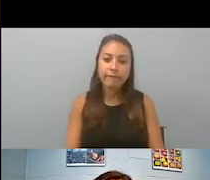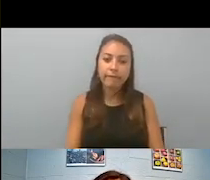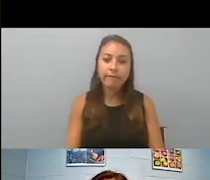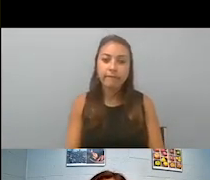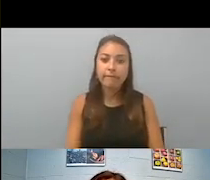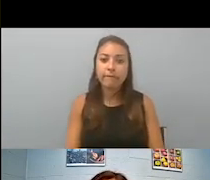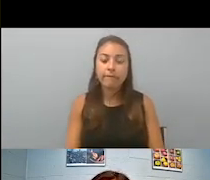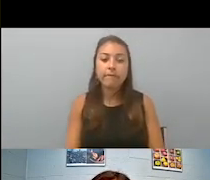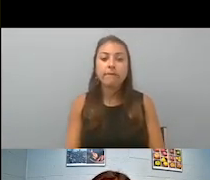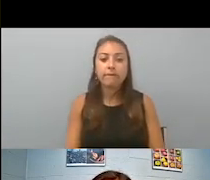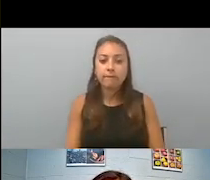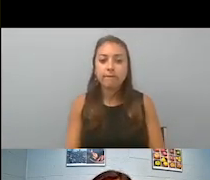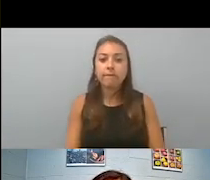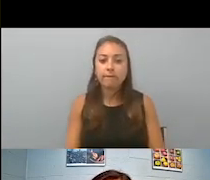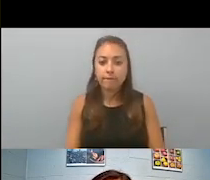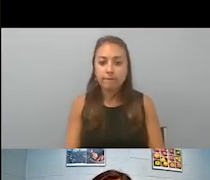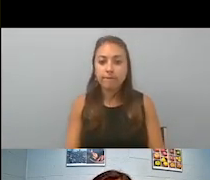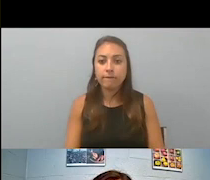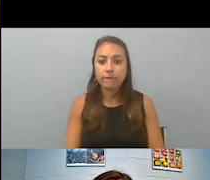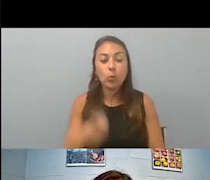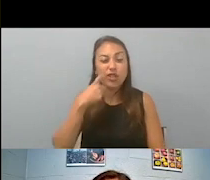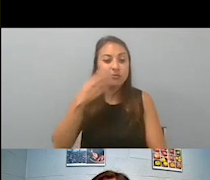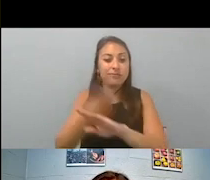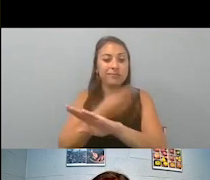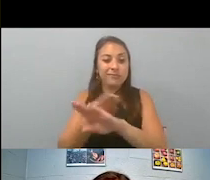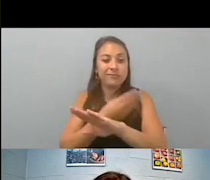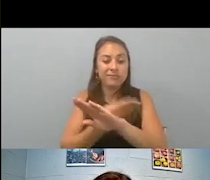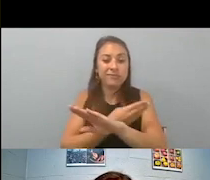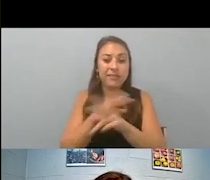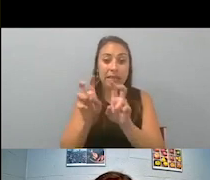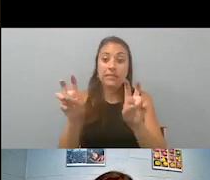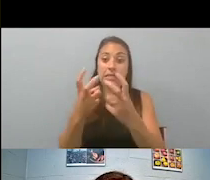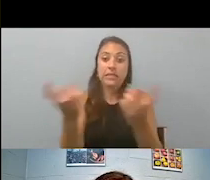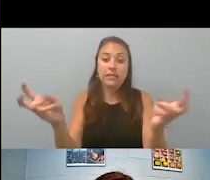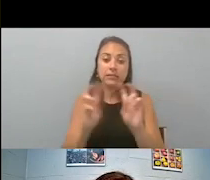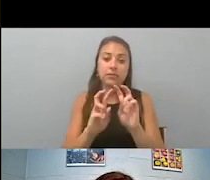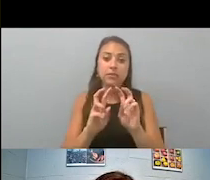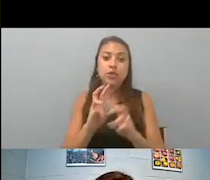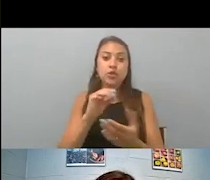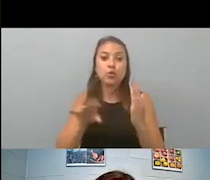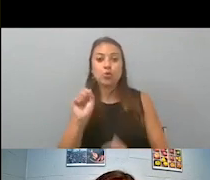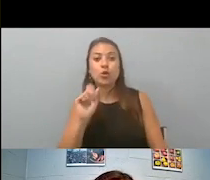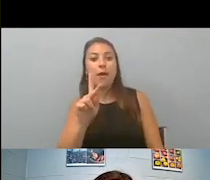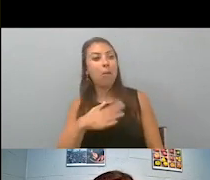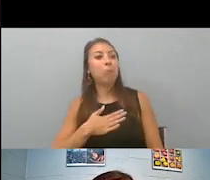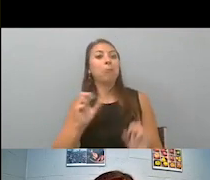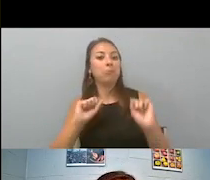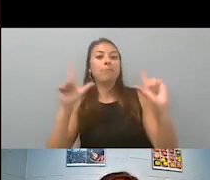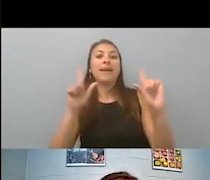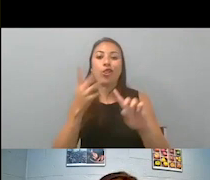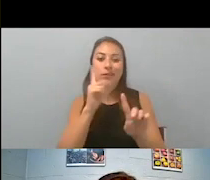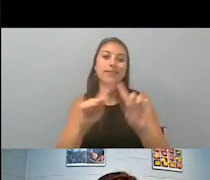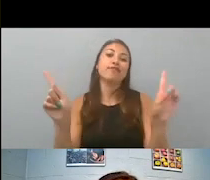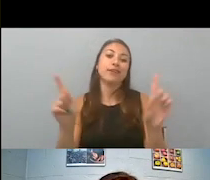in-person seating. We did just redo some of the seating in there. So returning students will be pleasantly surprised to see a different look inside the